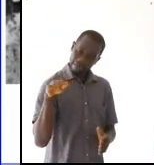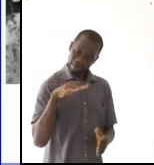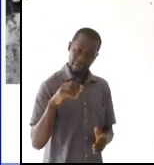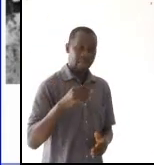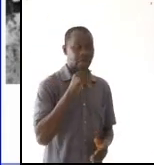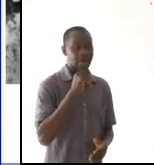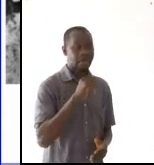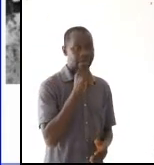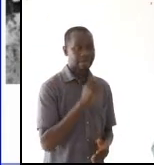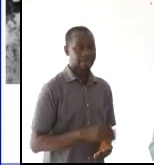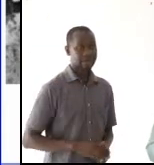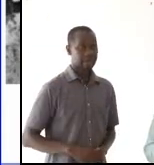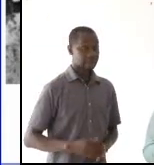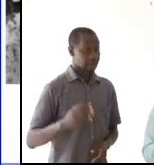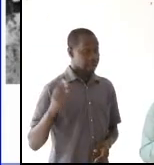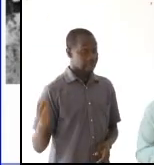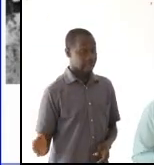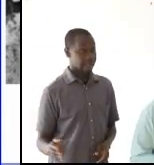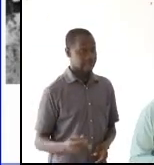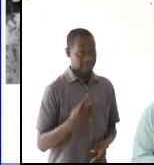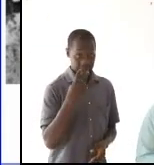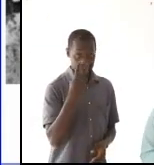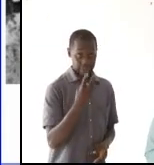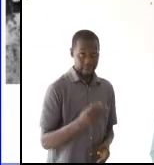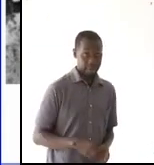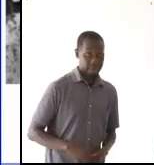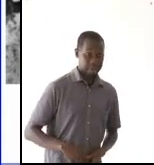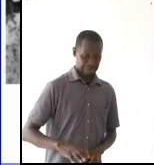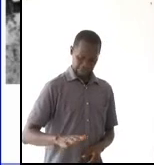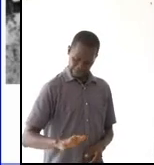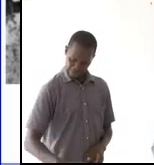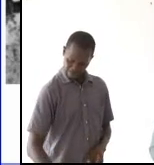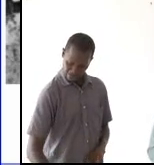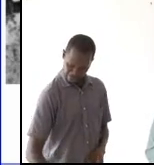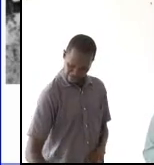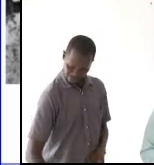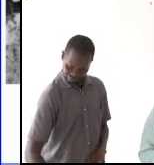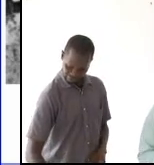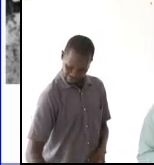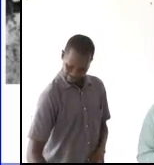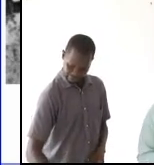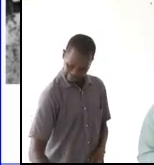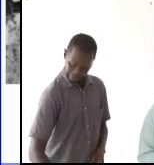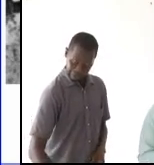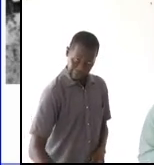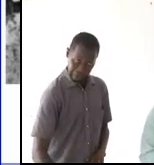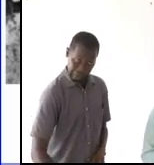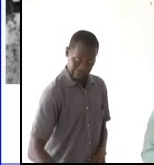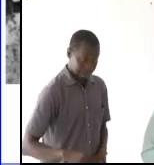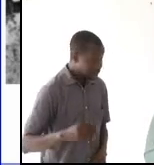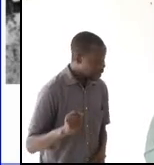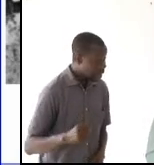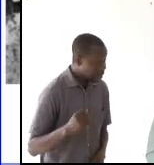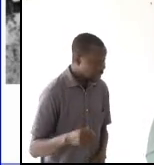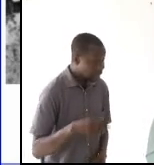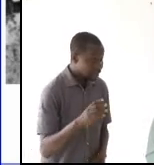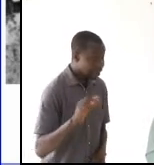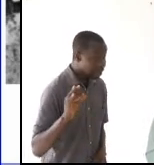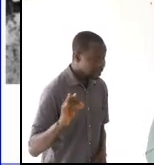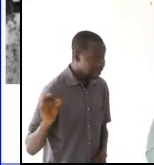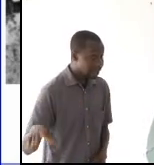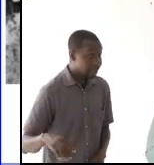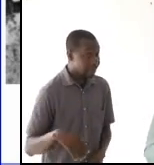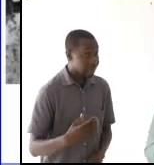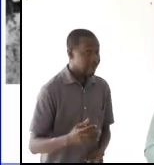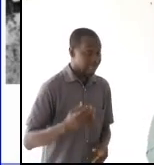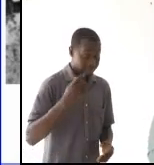man. On the right, you can see some dwarf people. Some of this is not just because of the thyroxine problem. Sometimes